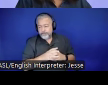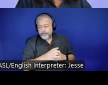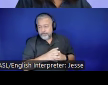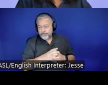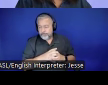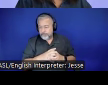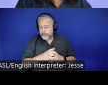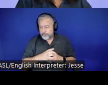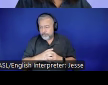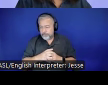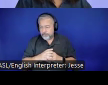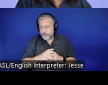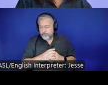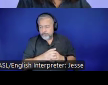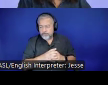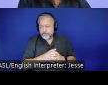Moving on.